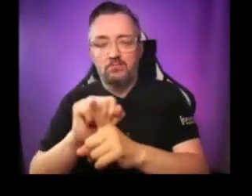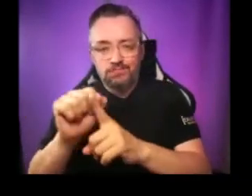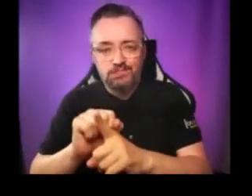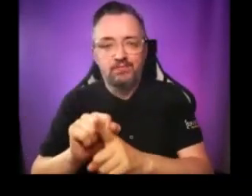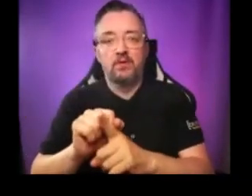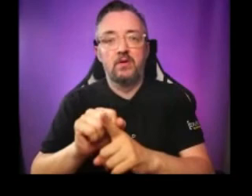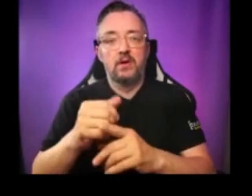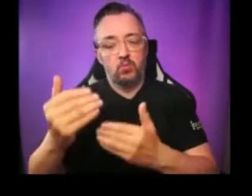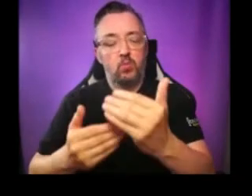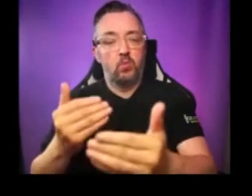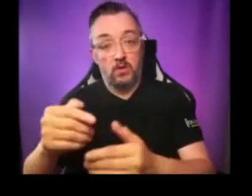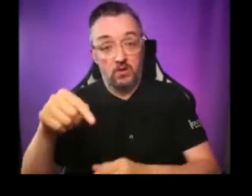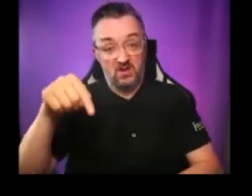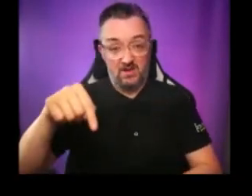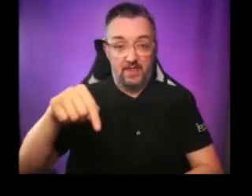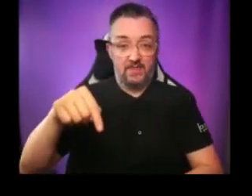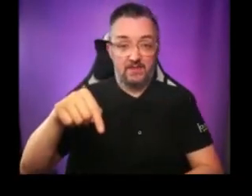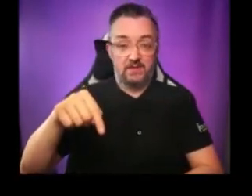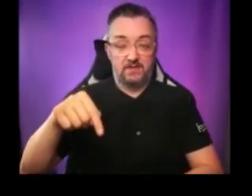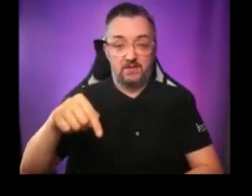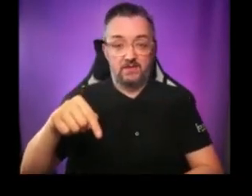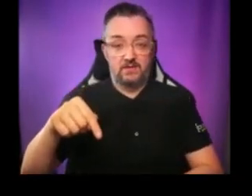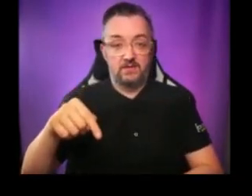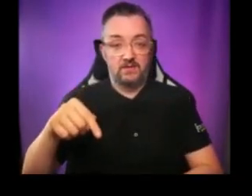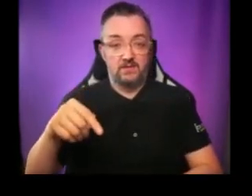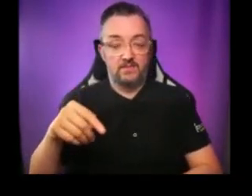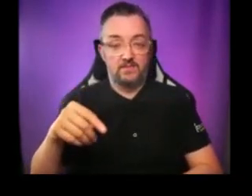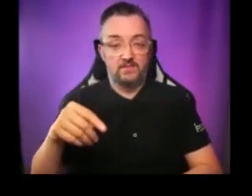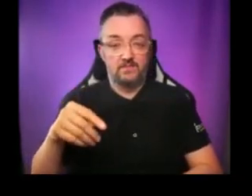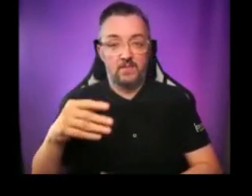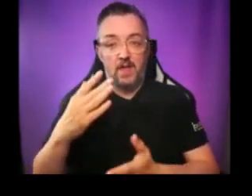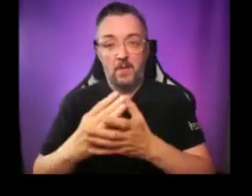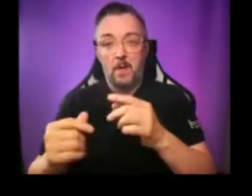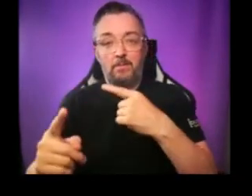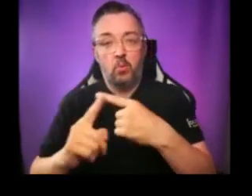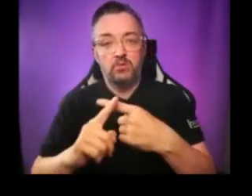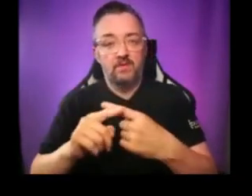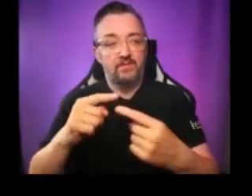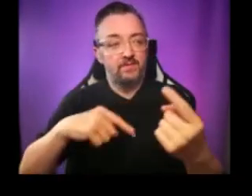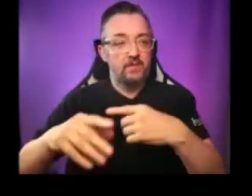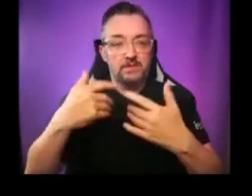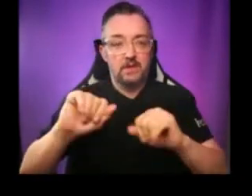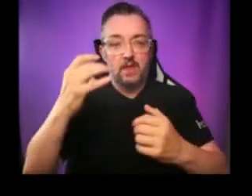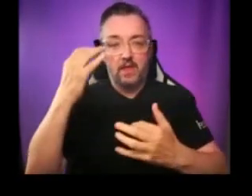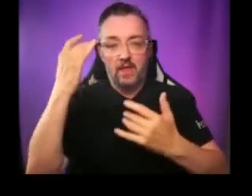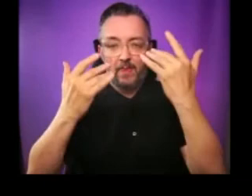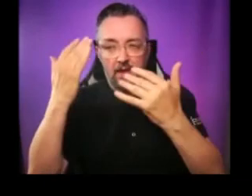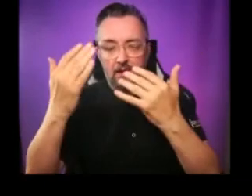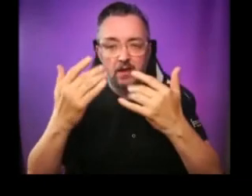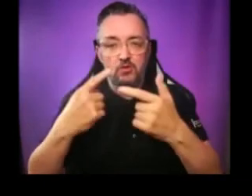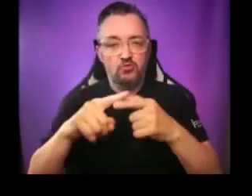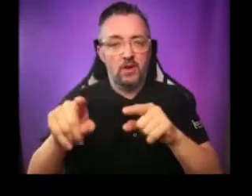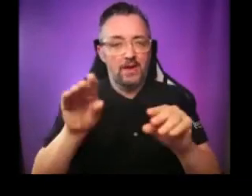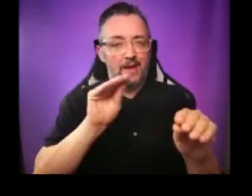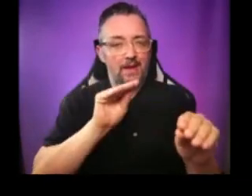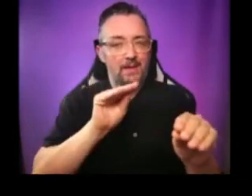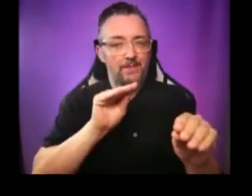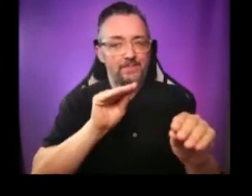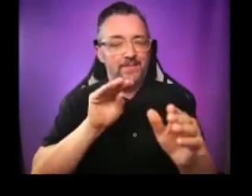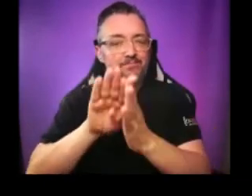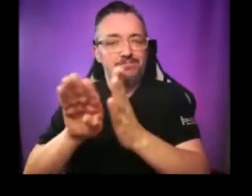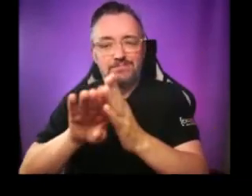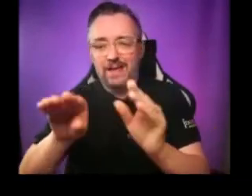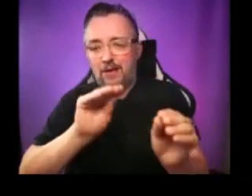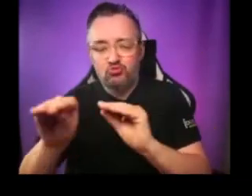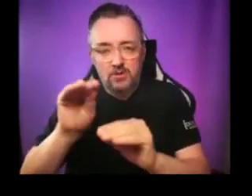we go. And it's quite positive as well to be thinking of and educating around the other risk factors. We